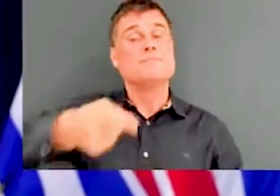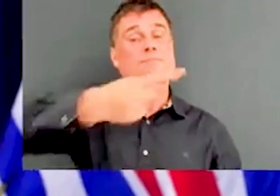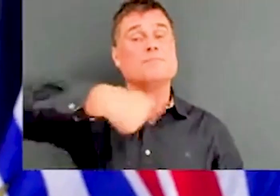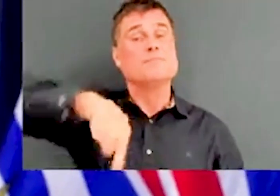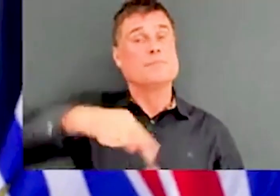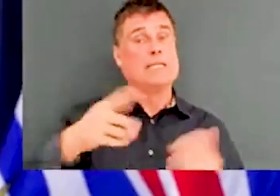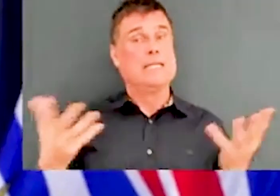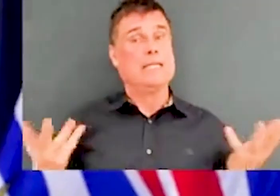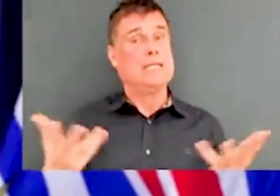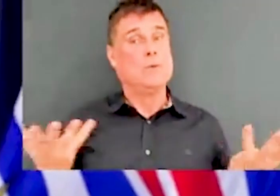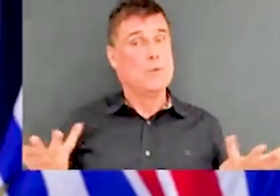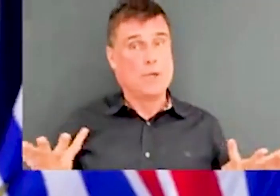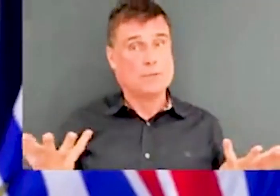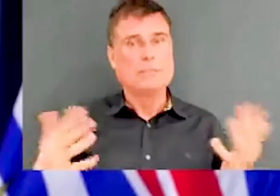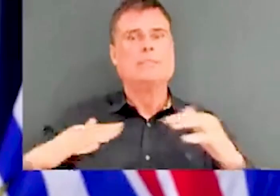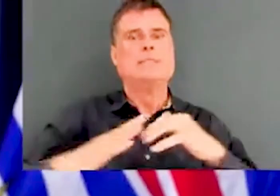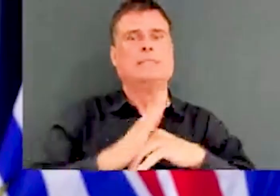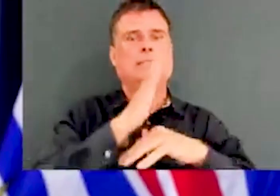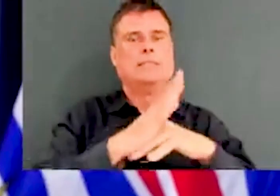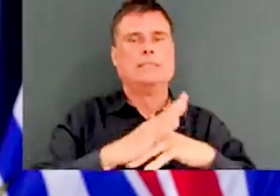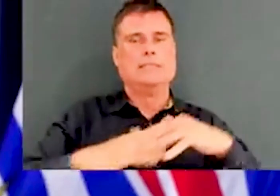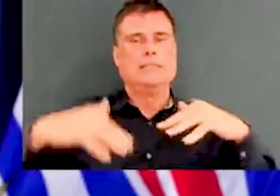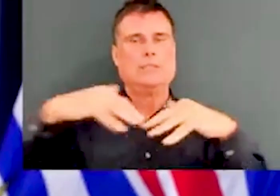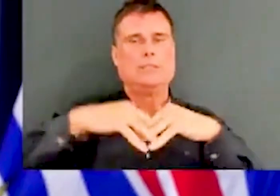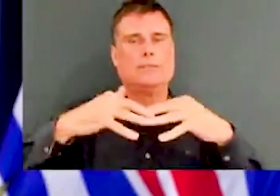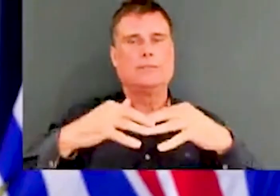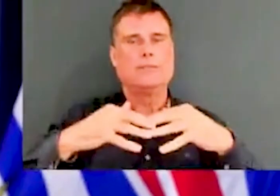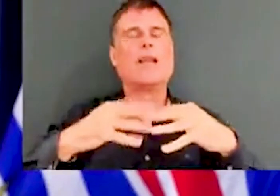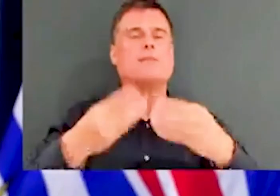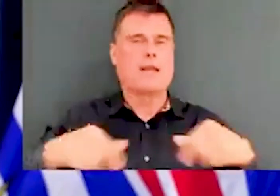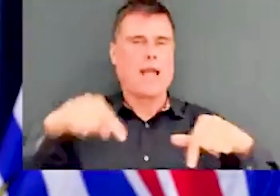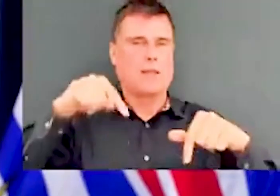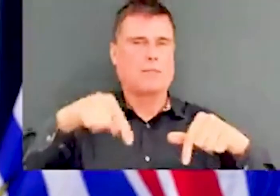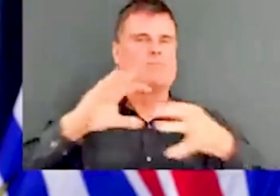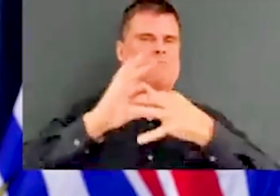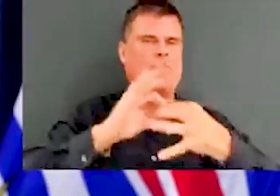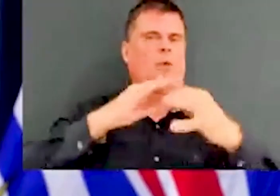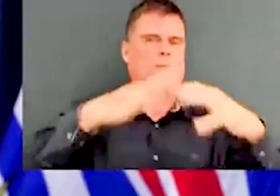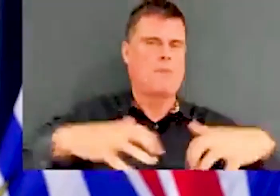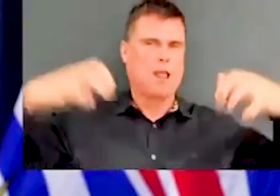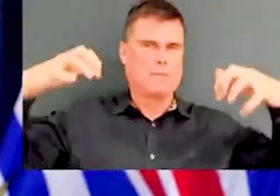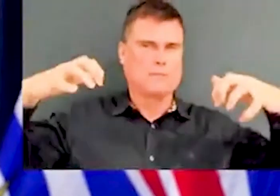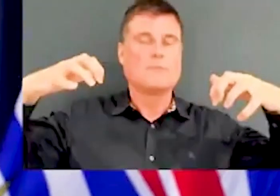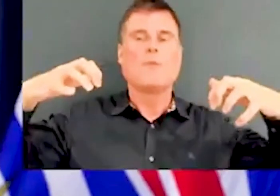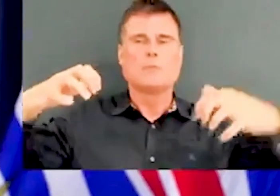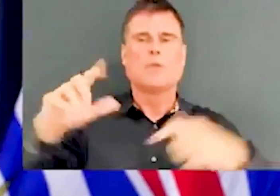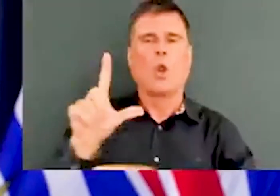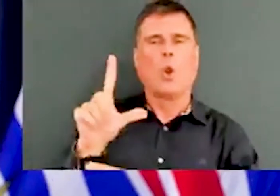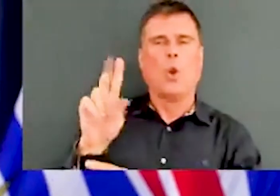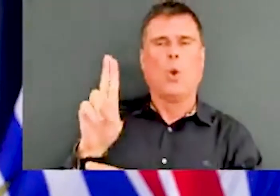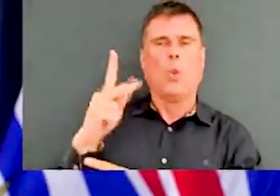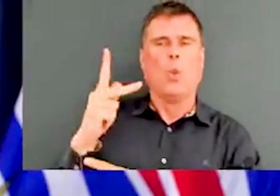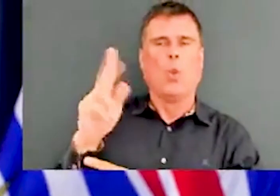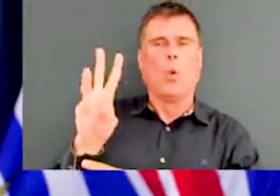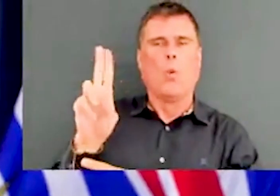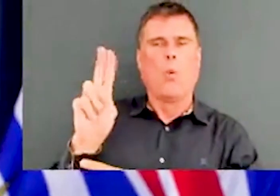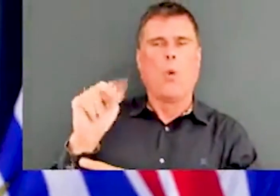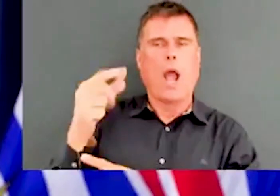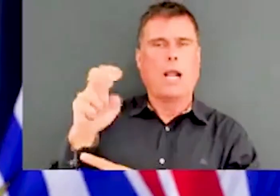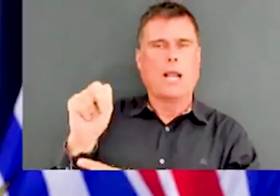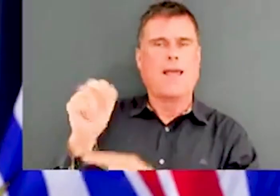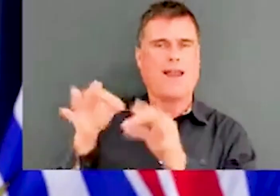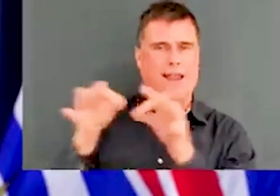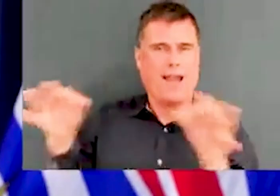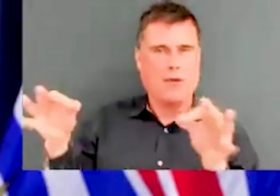people, Esquimalt and Songhees First Nation. I'm grateful to be joined by Minister Bruce Ralston, as well as Dr. Jennifer Winter from the University